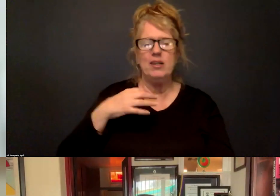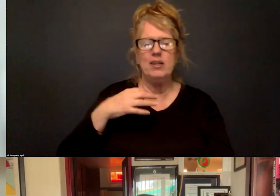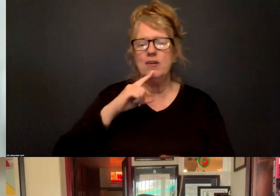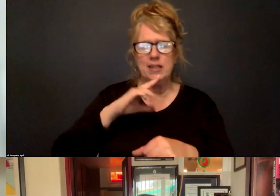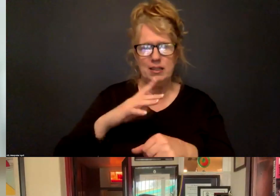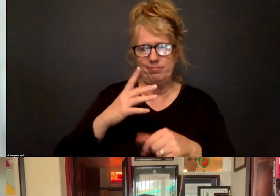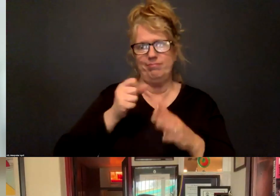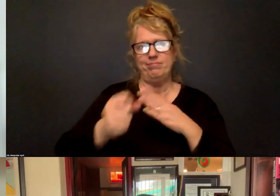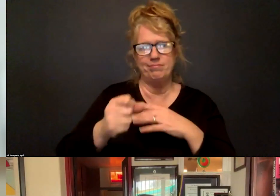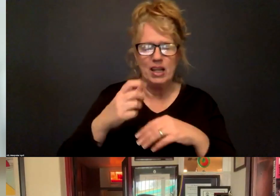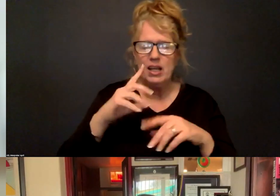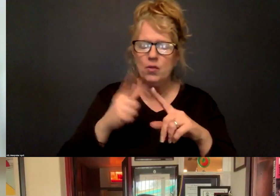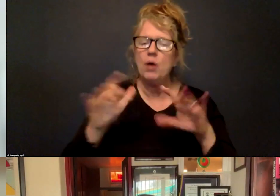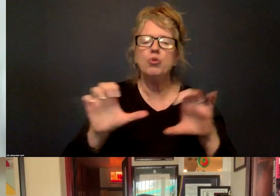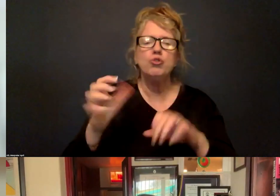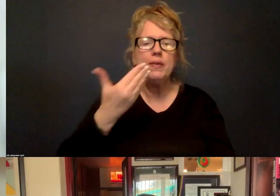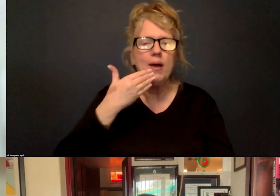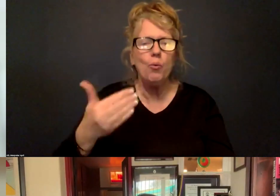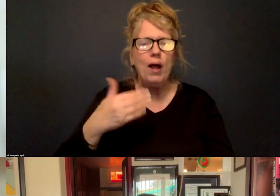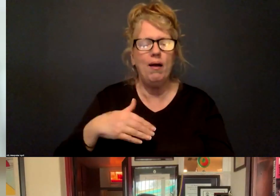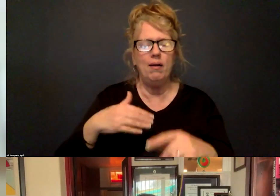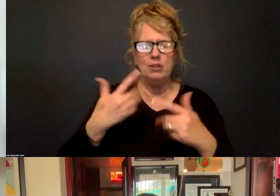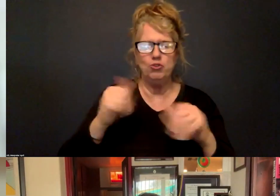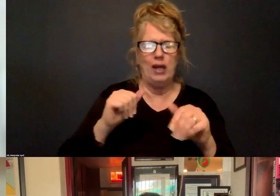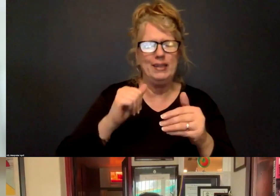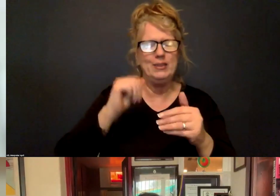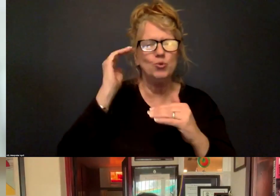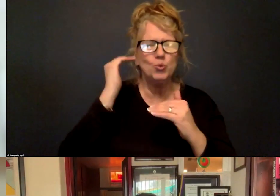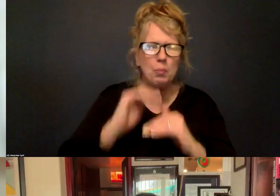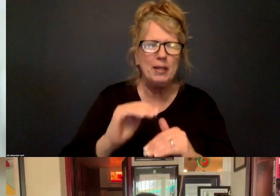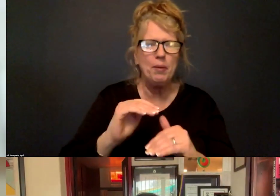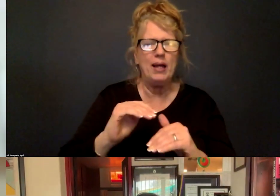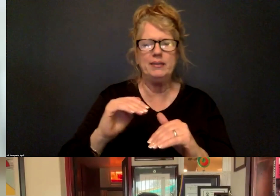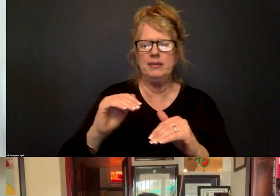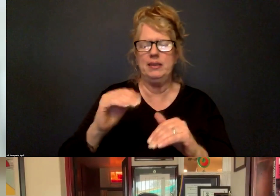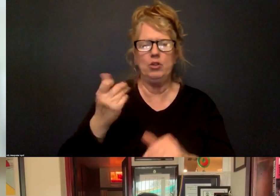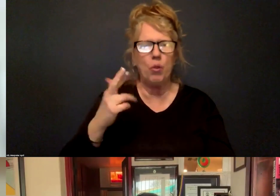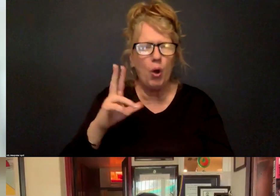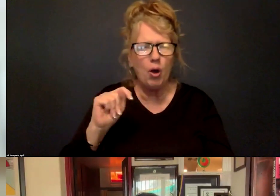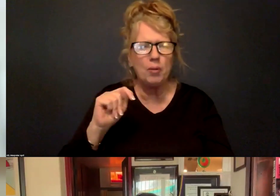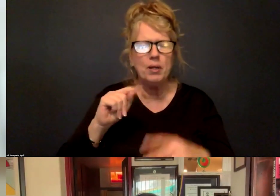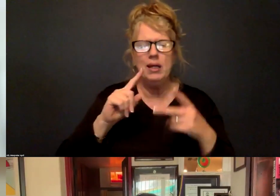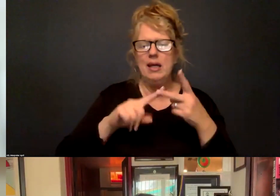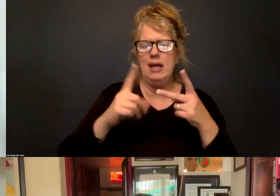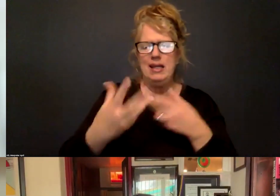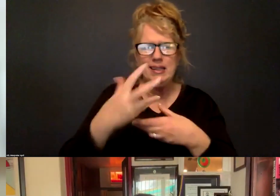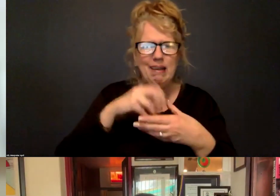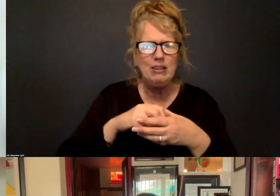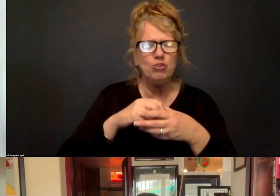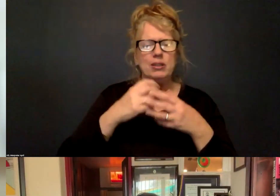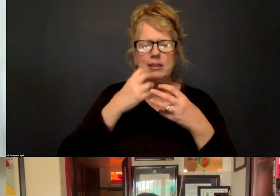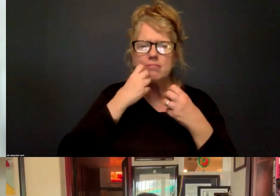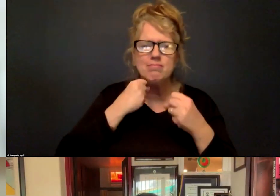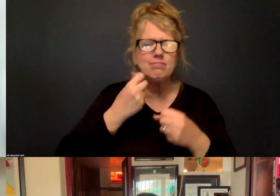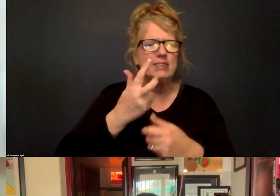we're doing it well and minimizing iatrogenic harm and maximizing engagement and connection and caring so that people